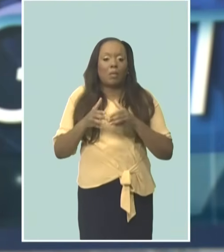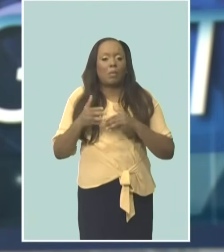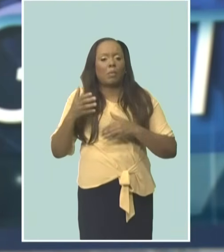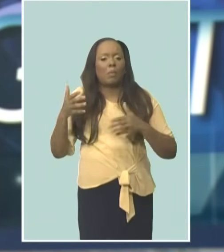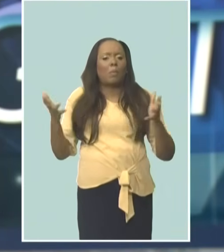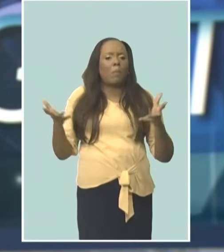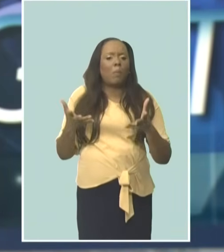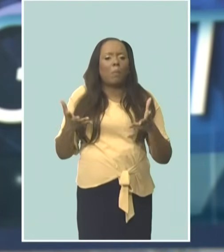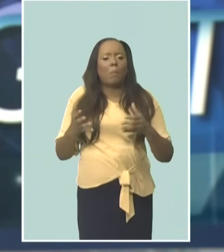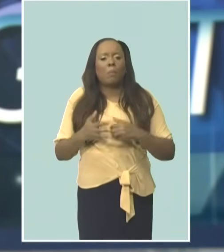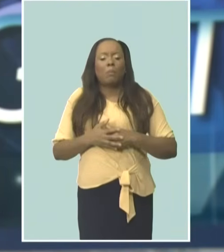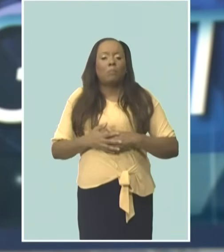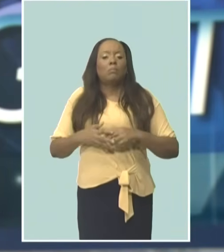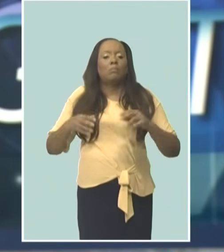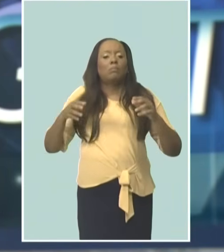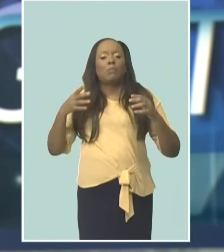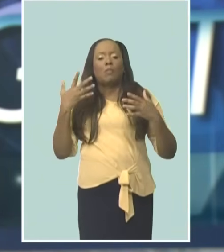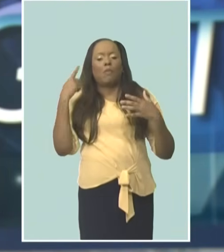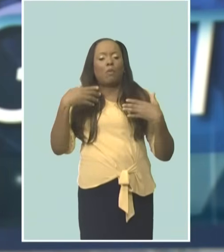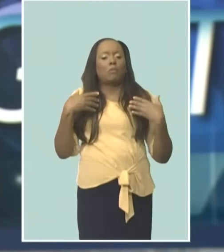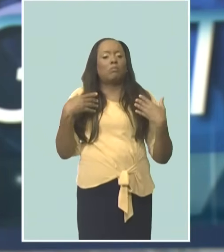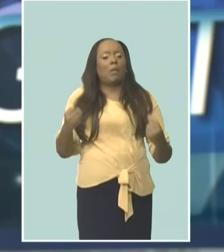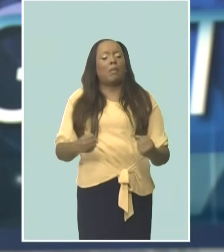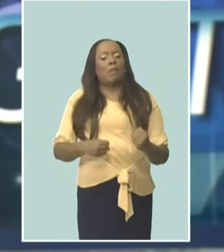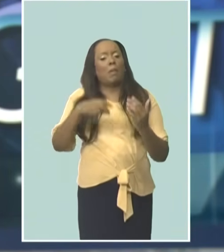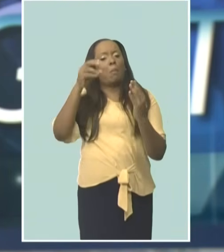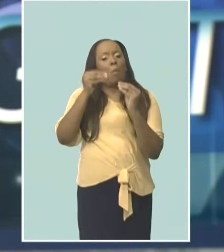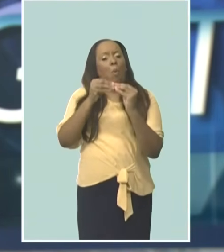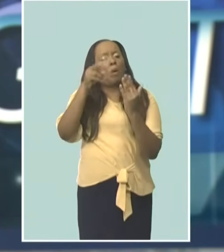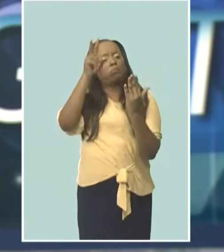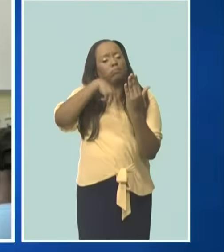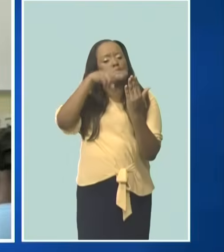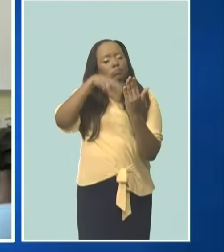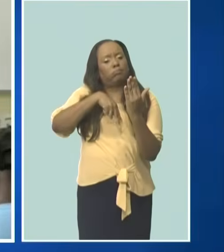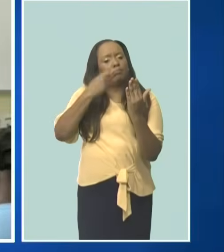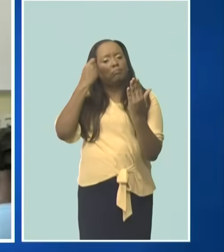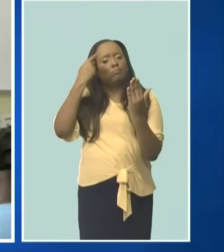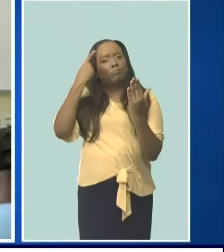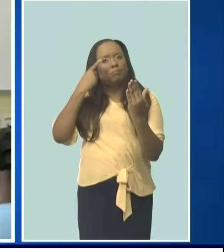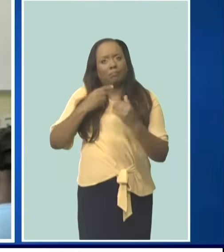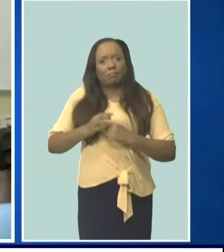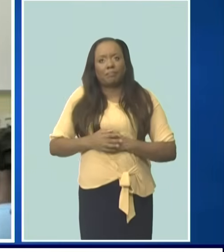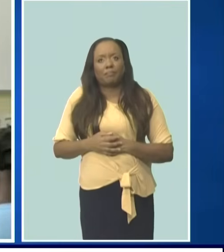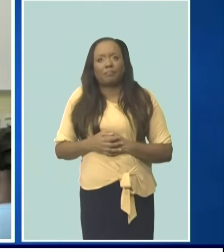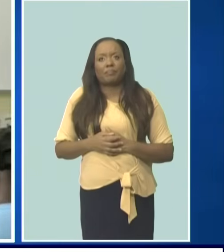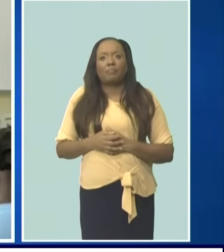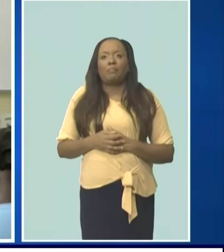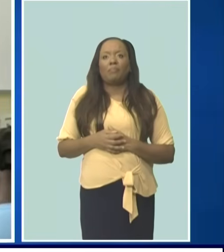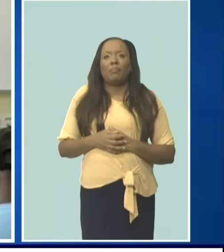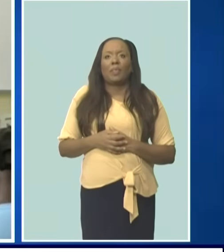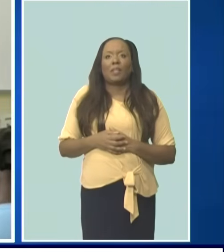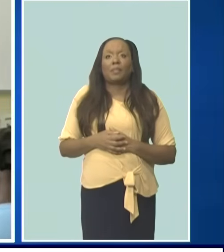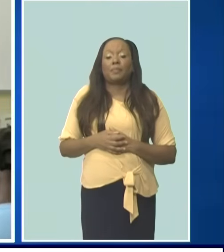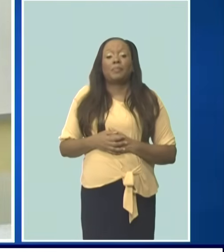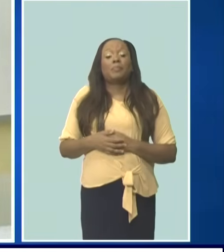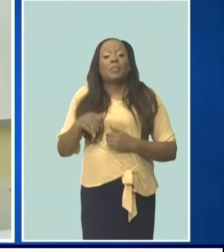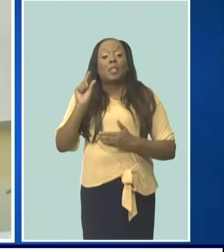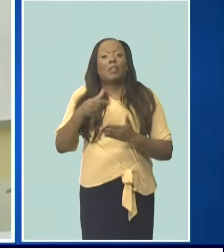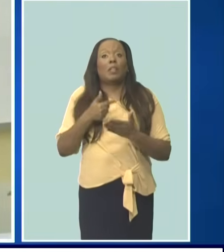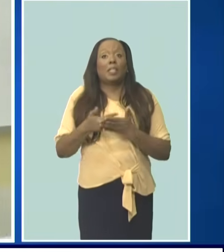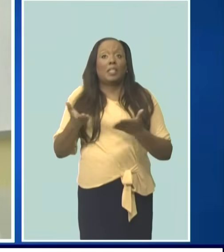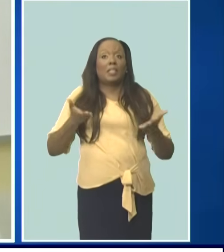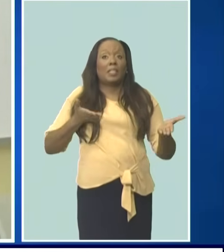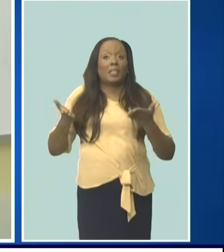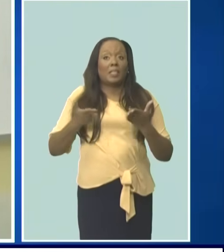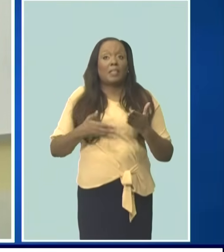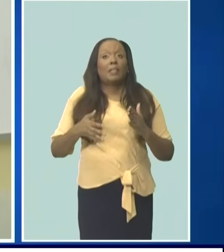strengthening literacy. Deanza Roberts has those details. The message was clear at the graduation ceremony.